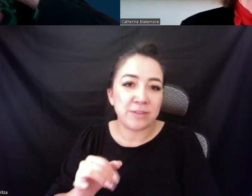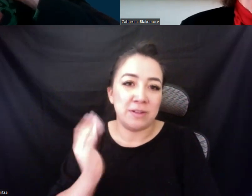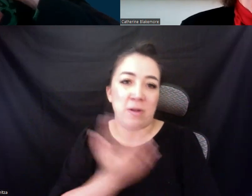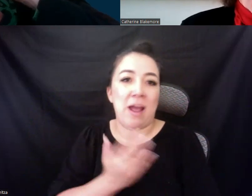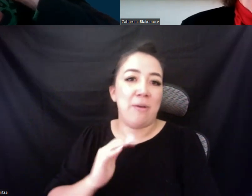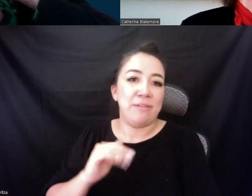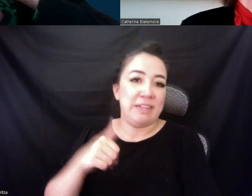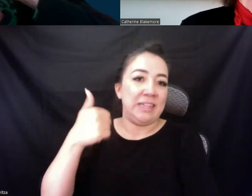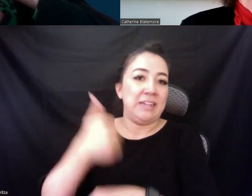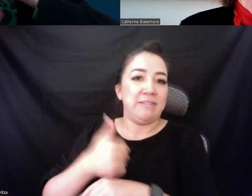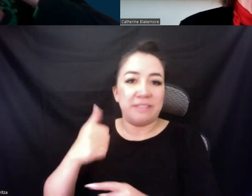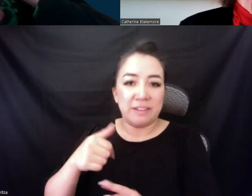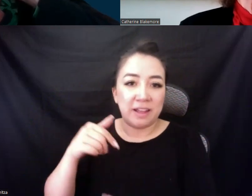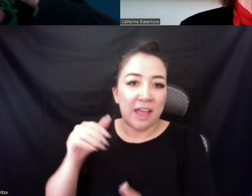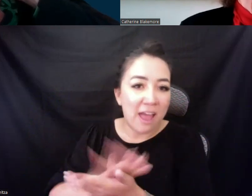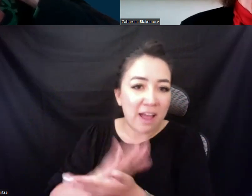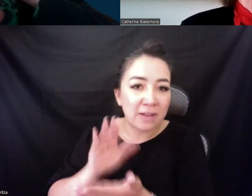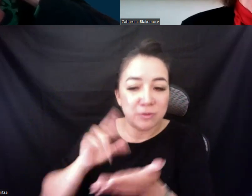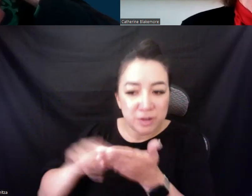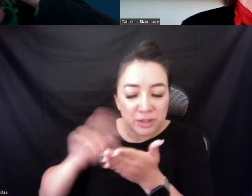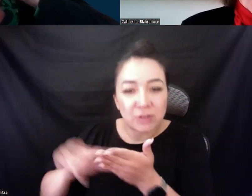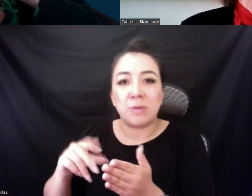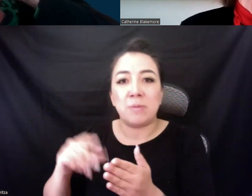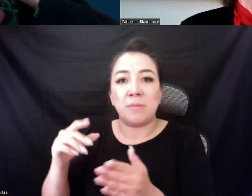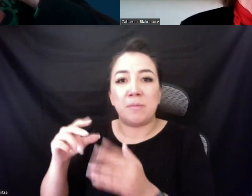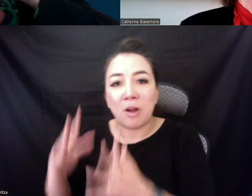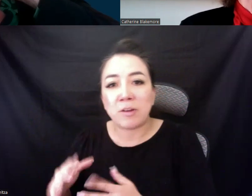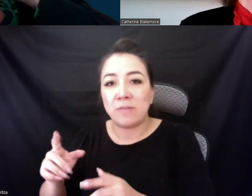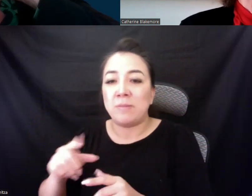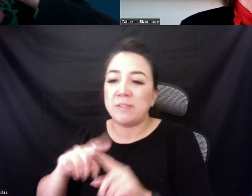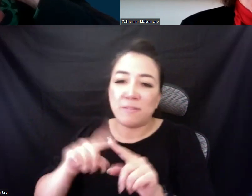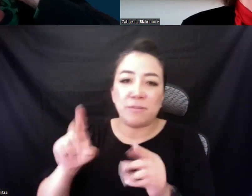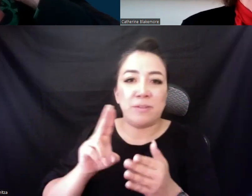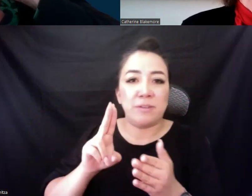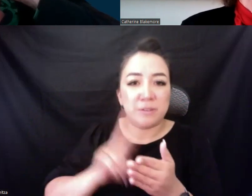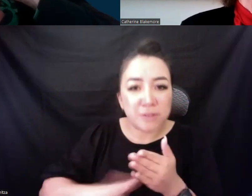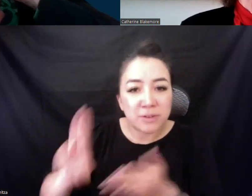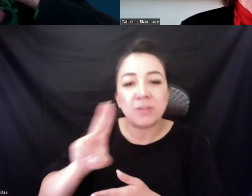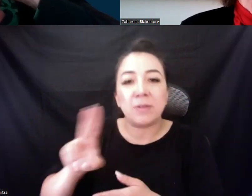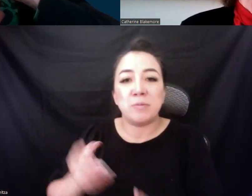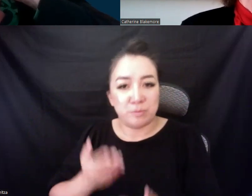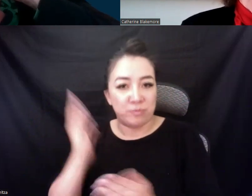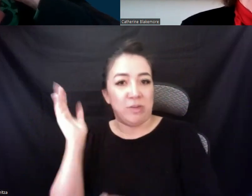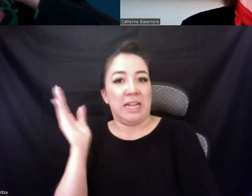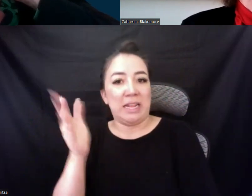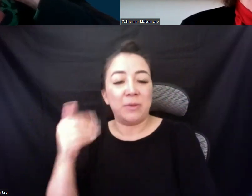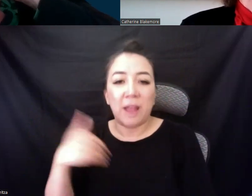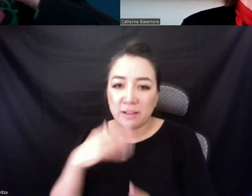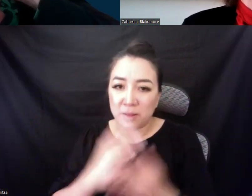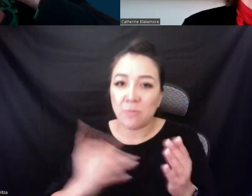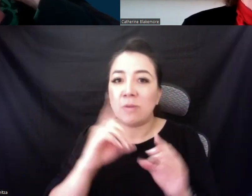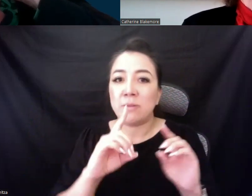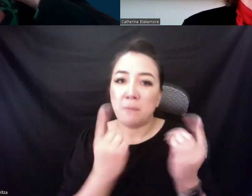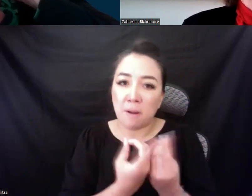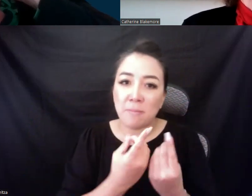distinguished academic research partners from several institutions presented. We had someone from the Department of